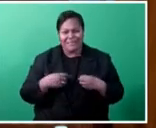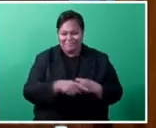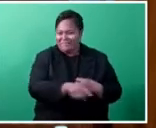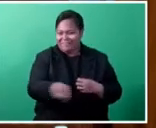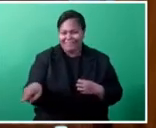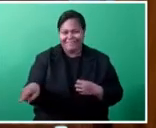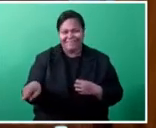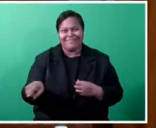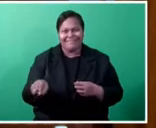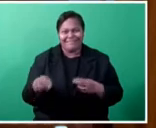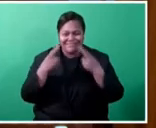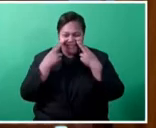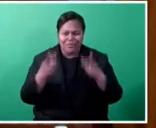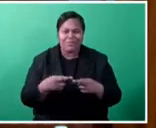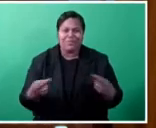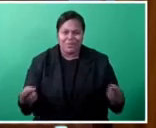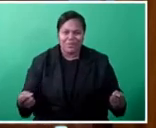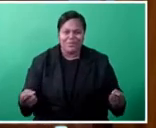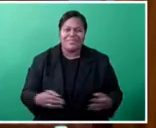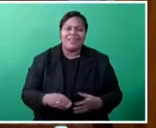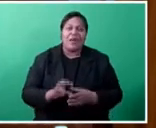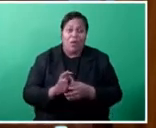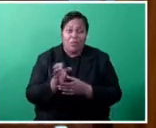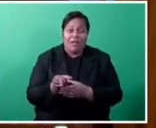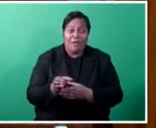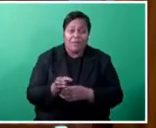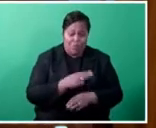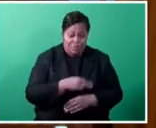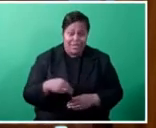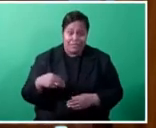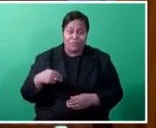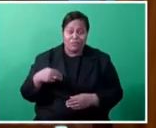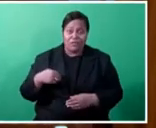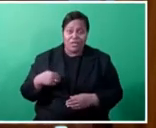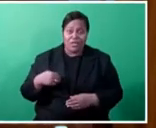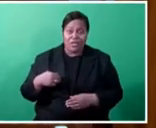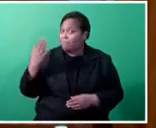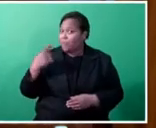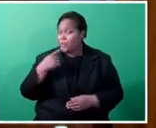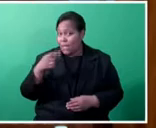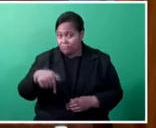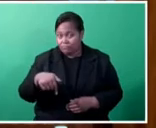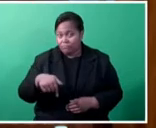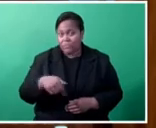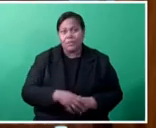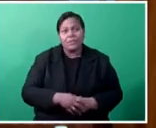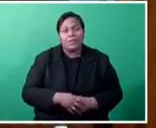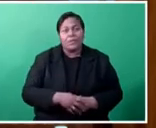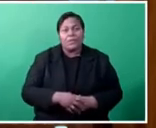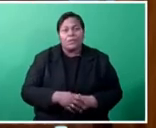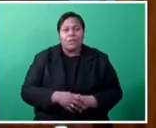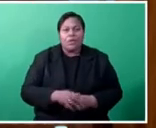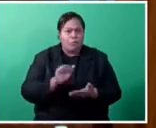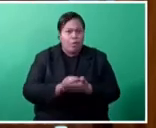owners. Honourable Speaker, the Ministry, as stated before in this August House, is looking into adopting the equal distribution